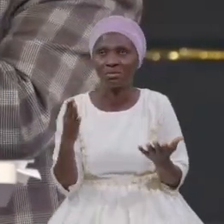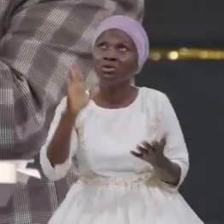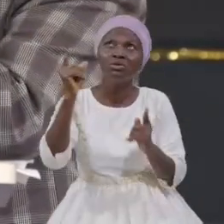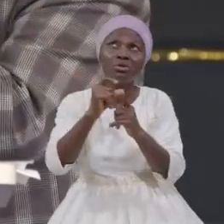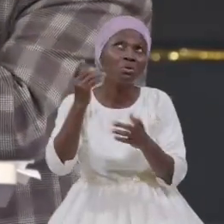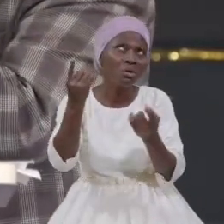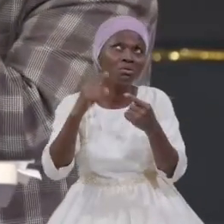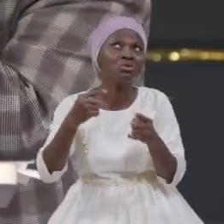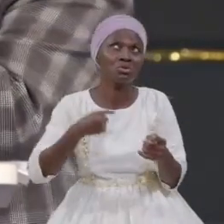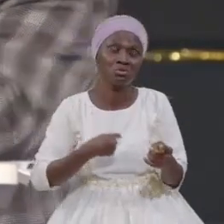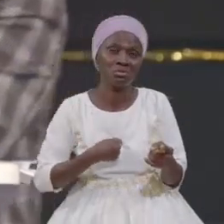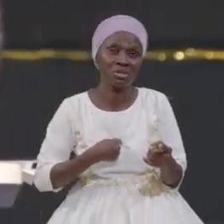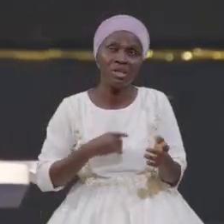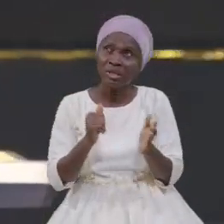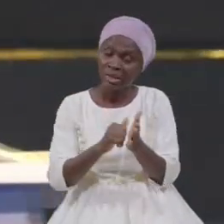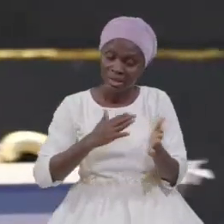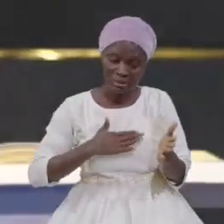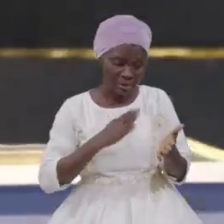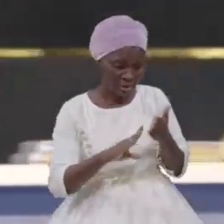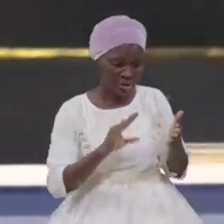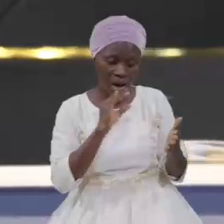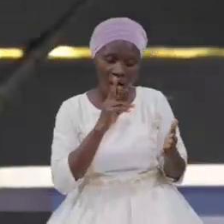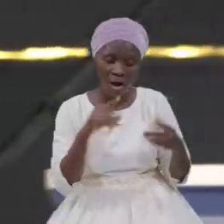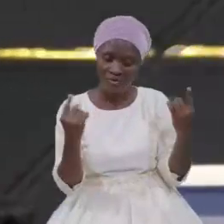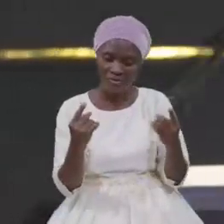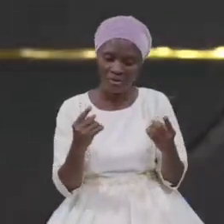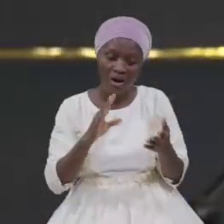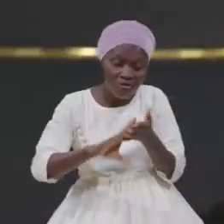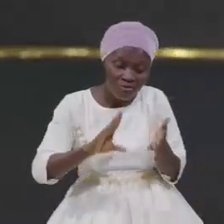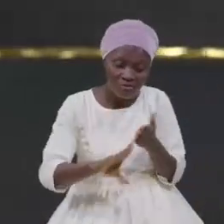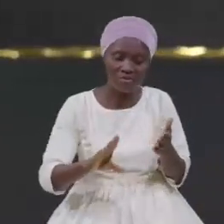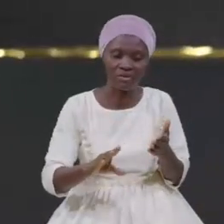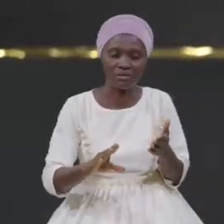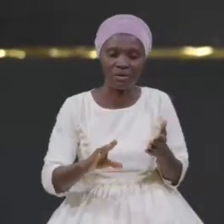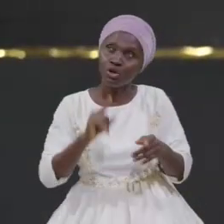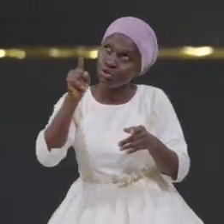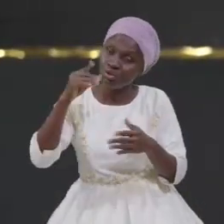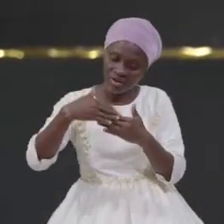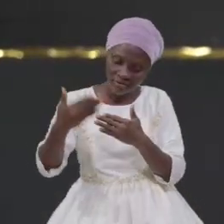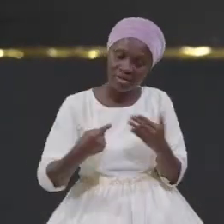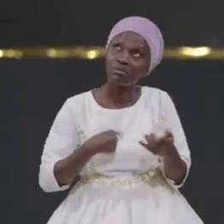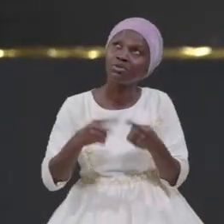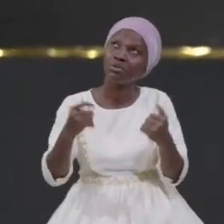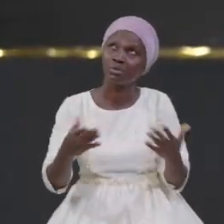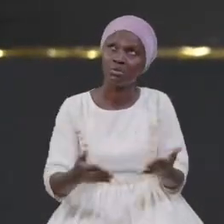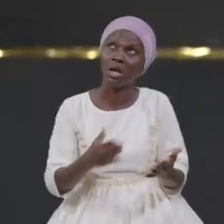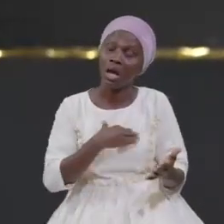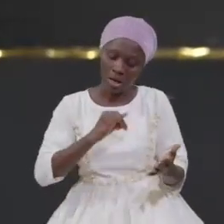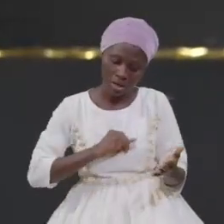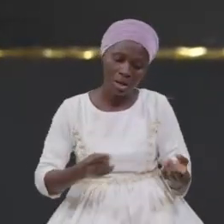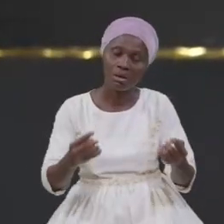are forgiven. But you invited me to come, and I come, and I need